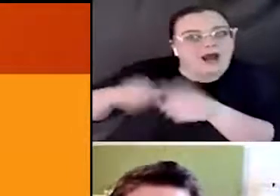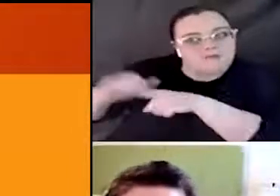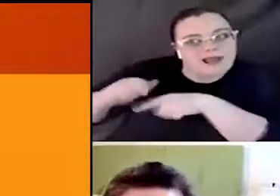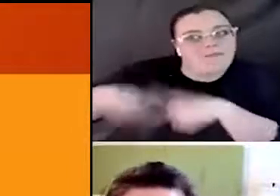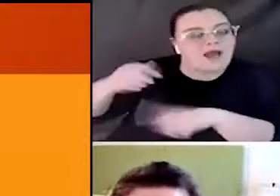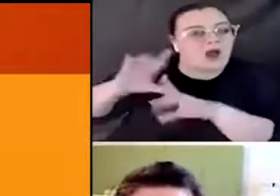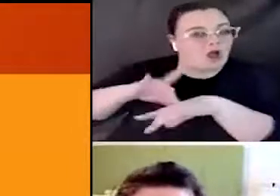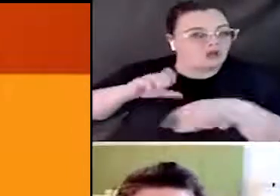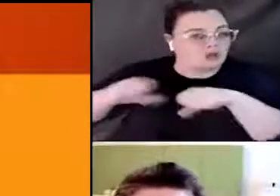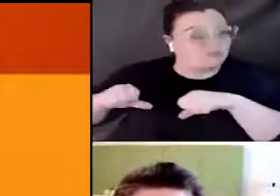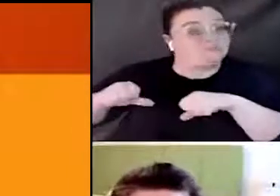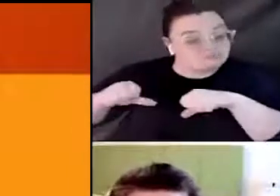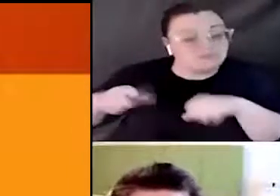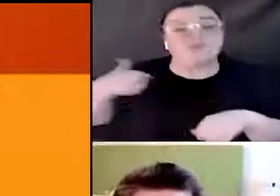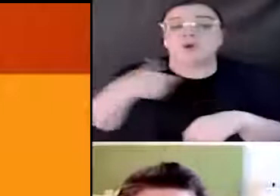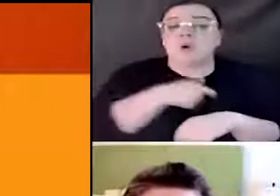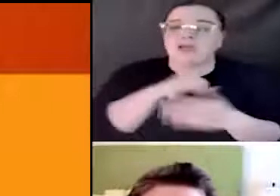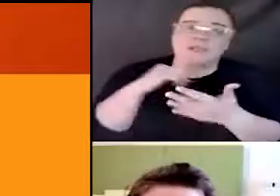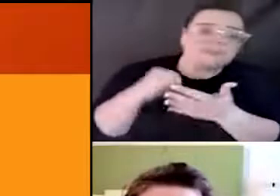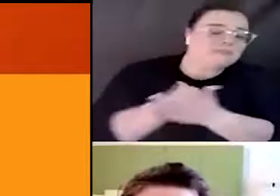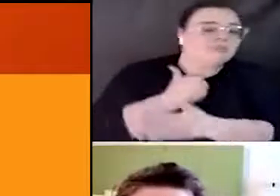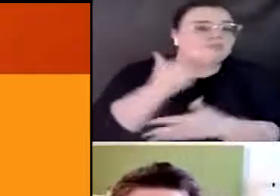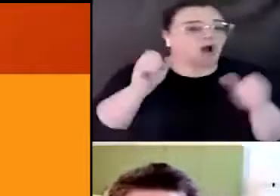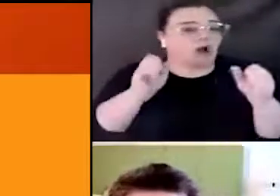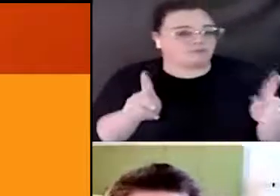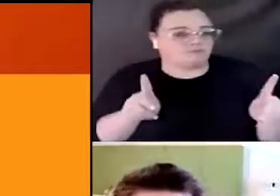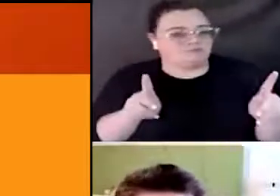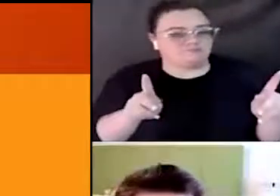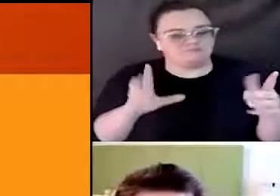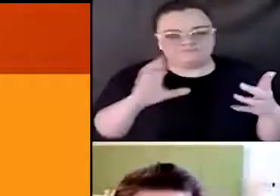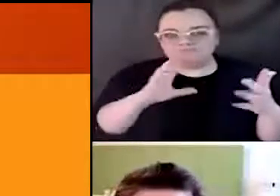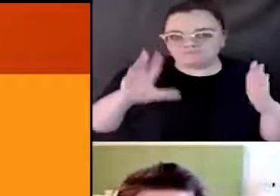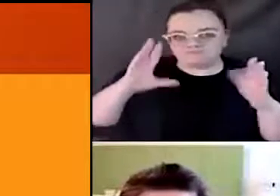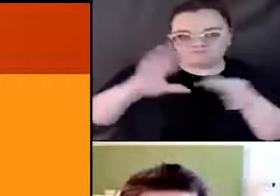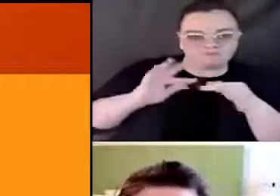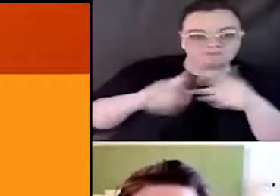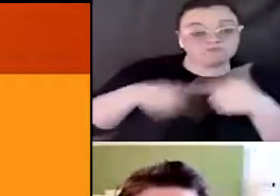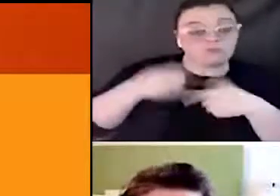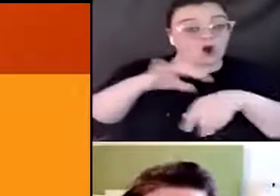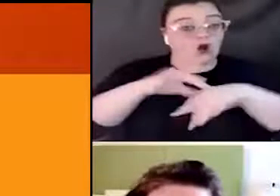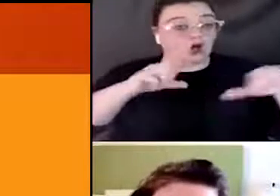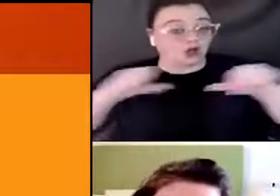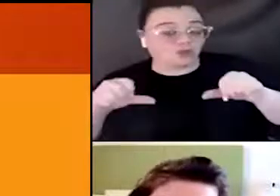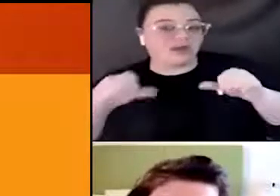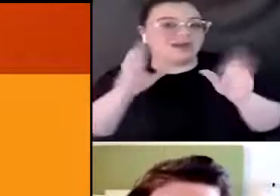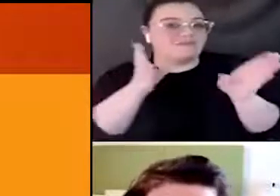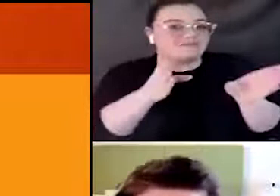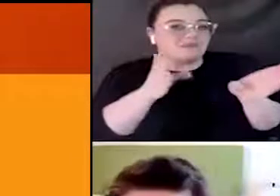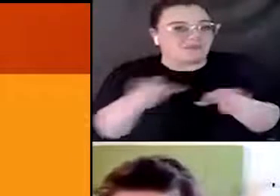this opportunity to have a different way to approach earthquake preparedness by offering a contest where you